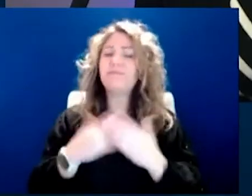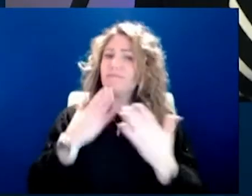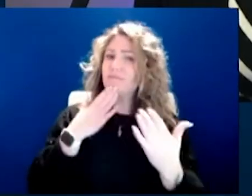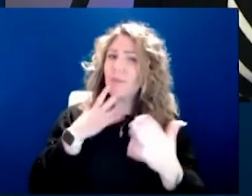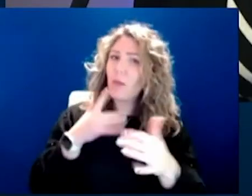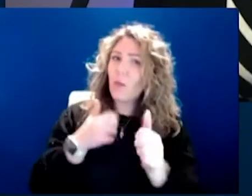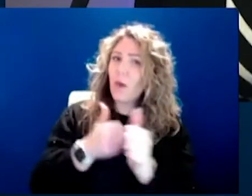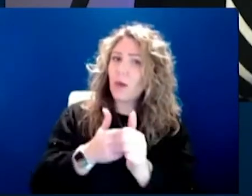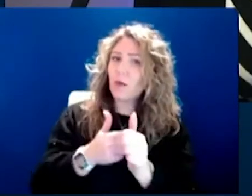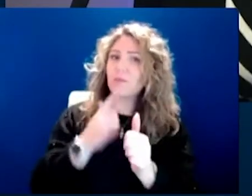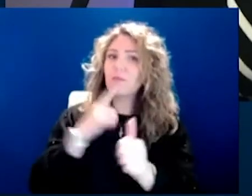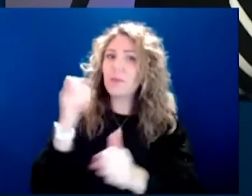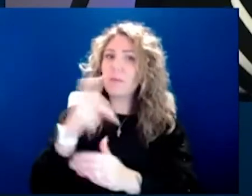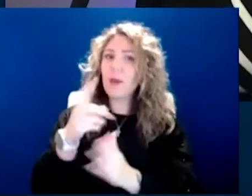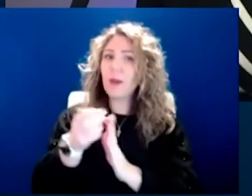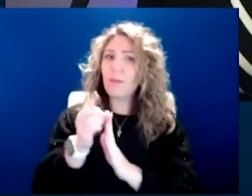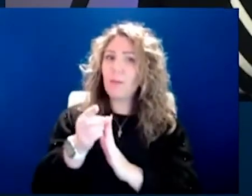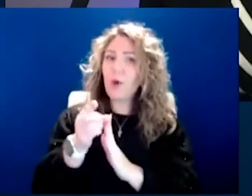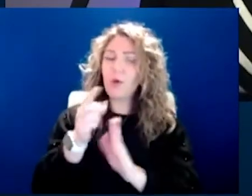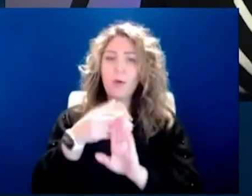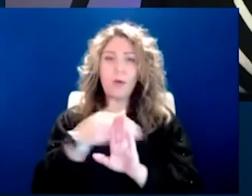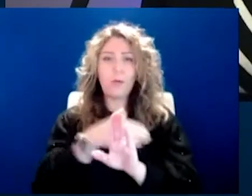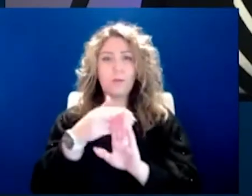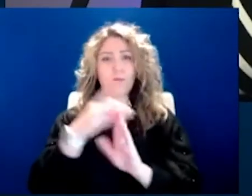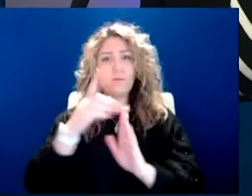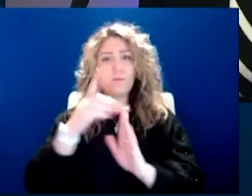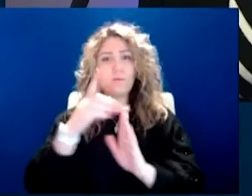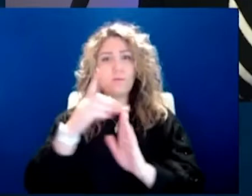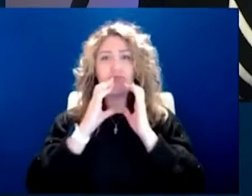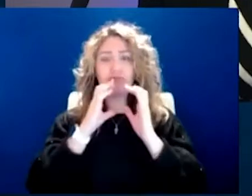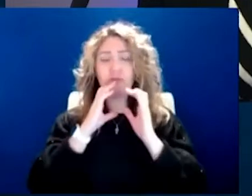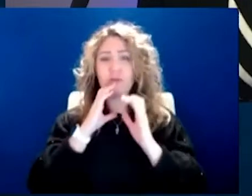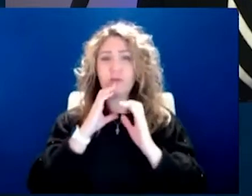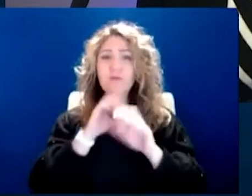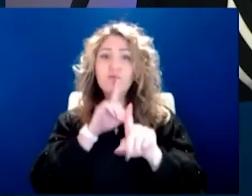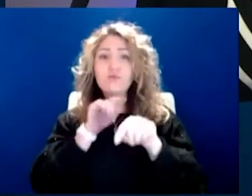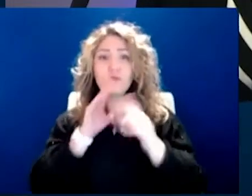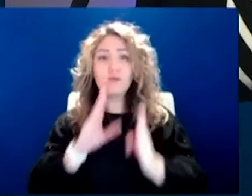just a moment. Before we start our conversation, do we have any reporter questions on the line today?